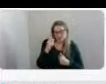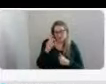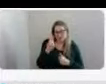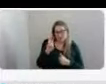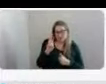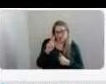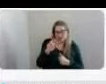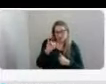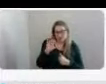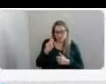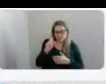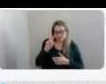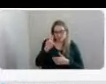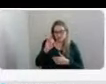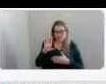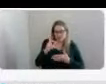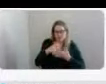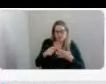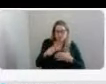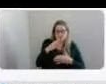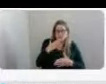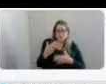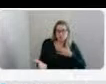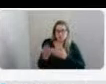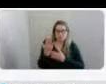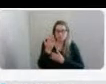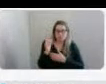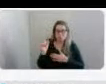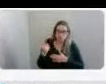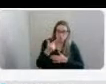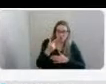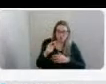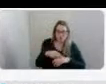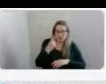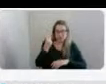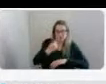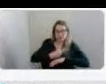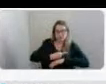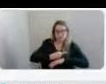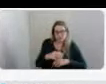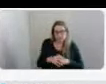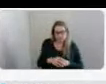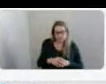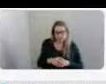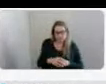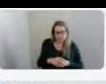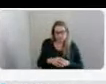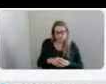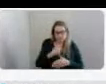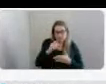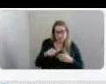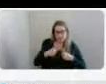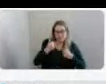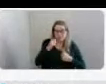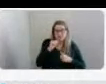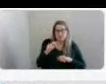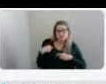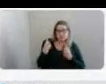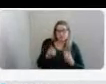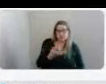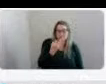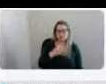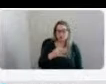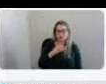when i wrote this i started it with good morning but we're all here for a long day i appreciate your being here i have lived in arizona since 1981 i'm a